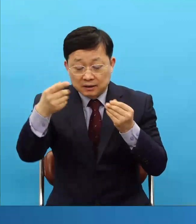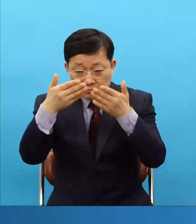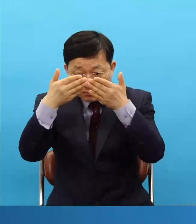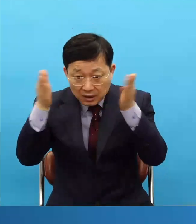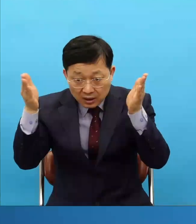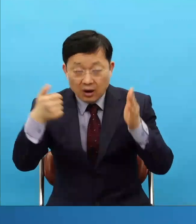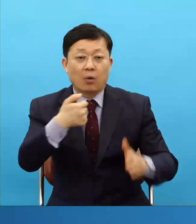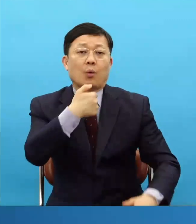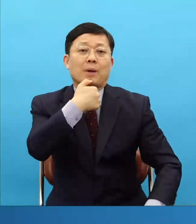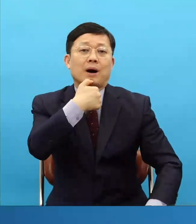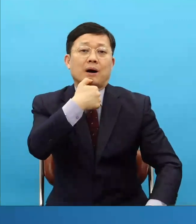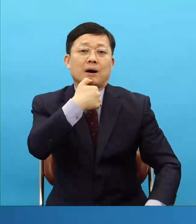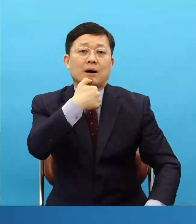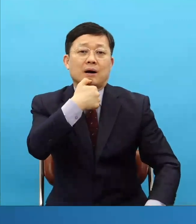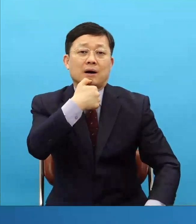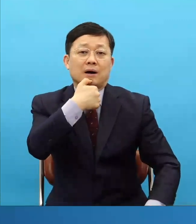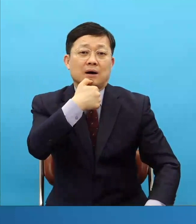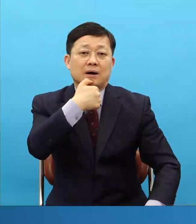see Rome as well.